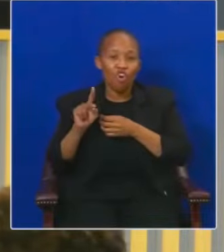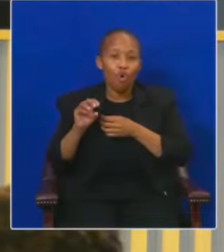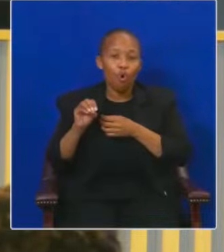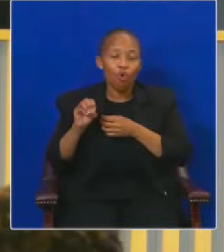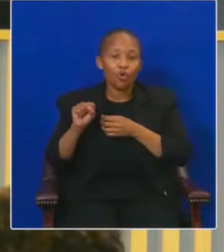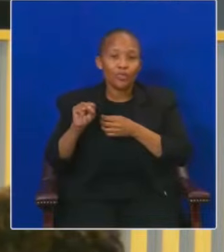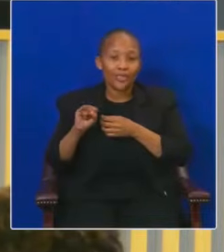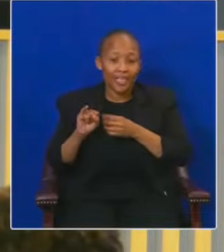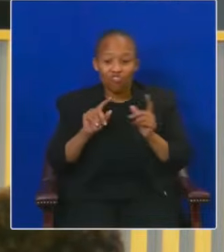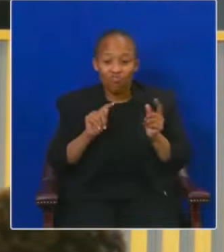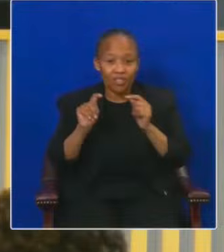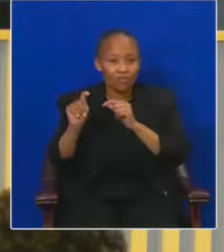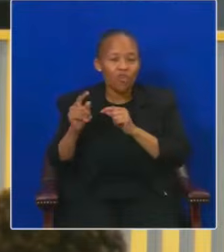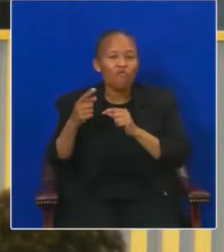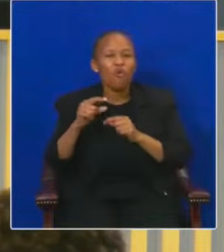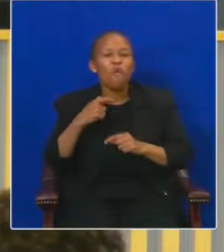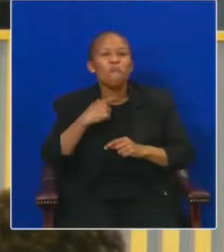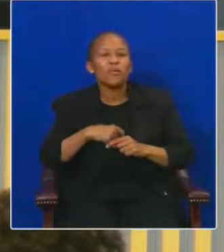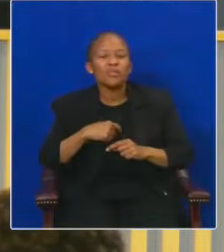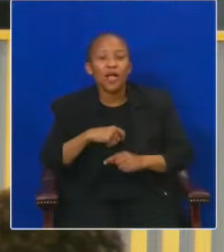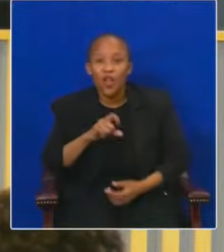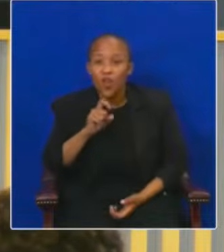And for the general,